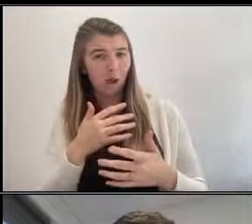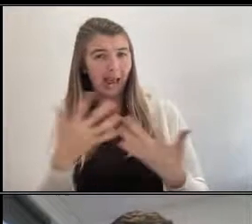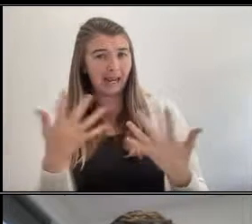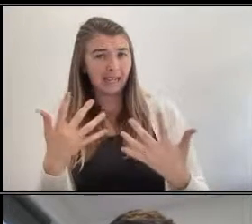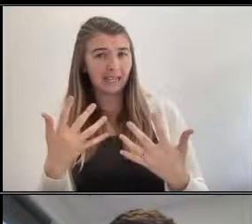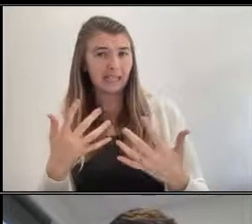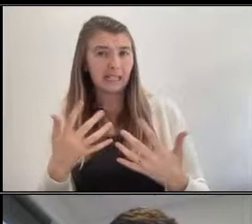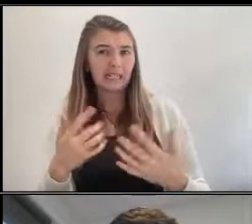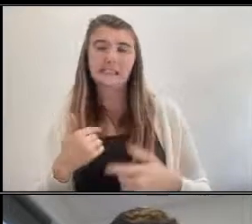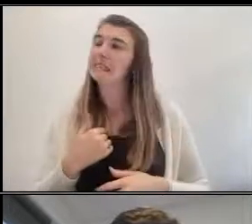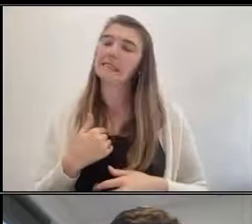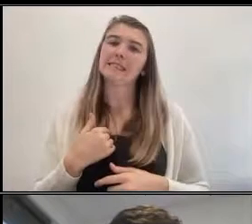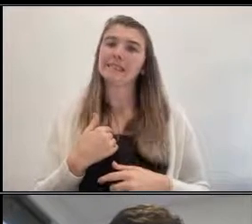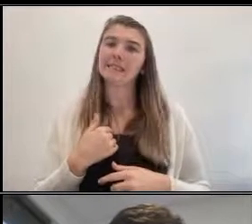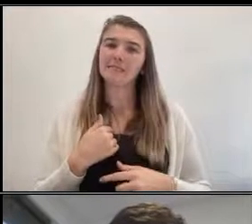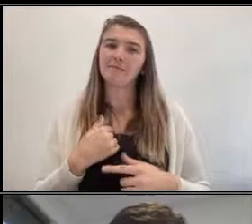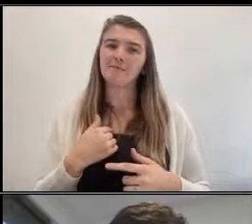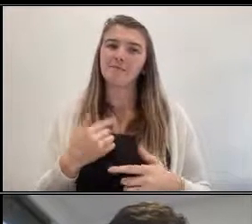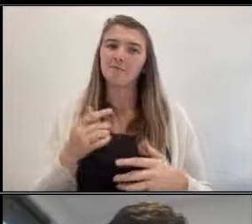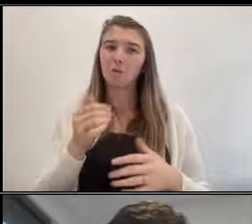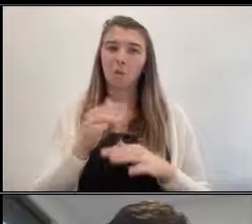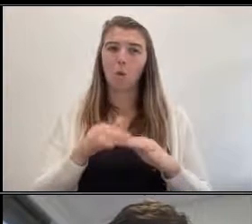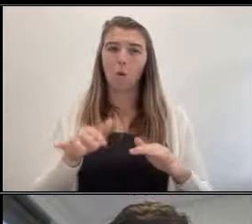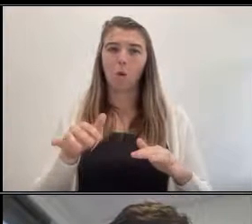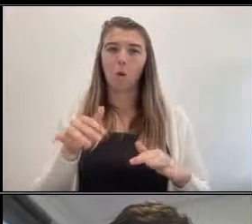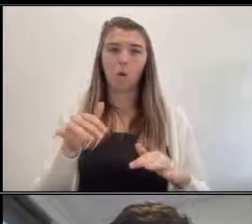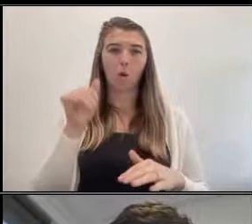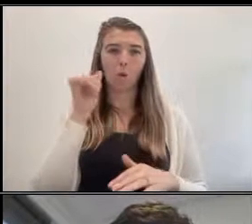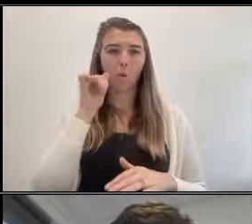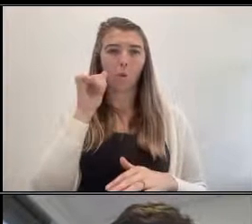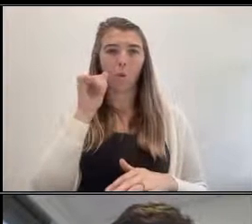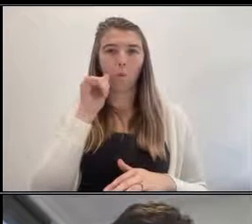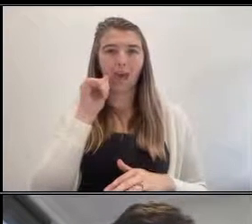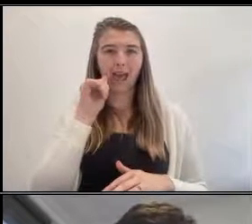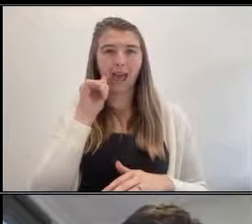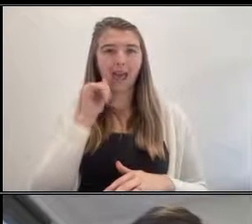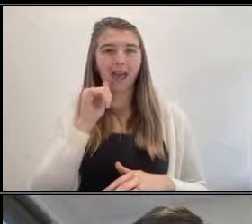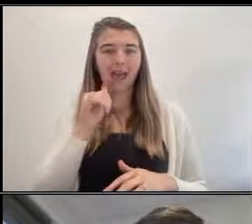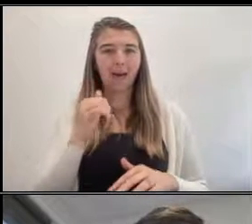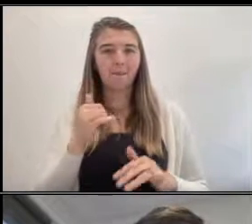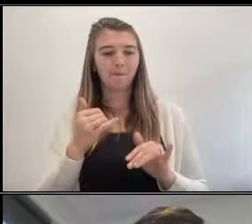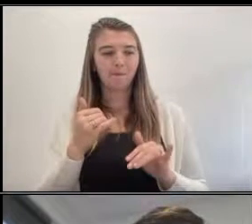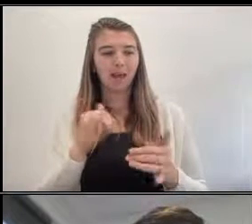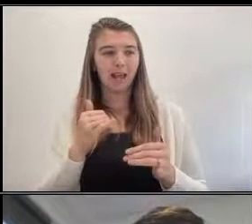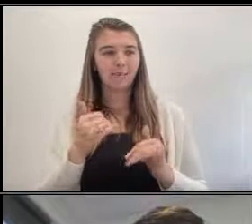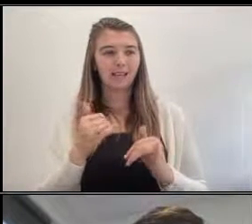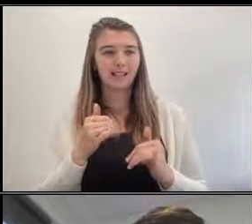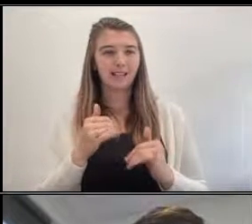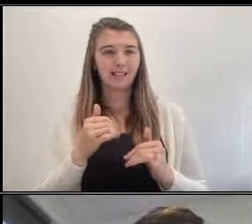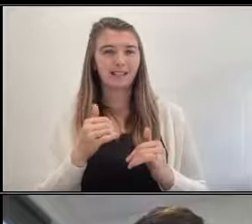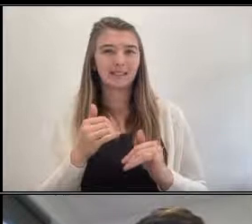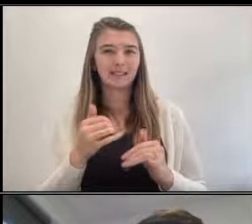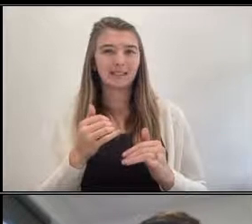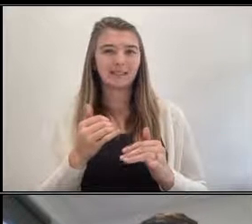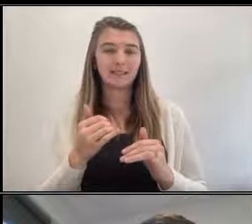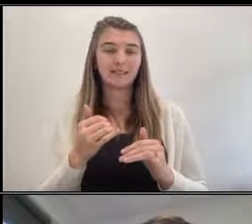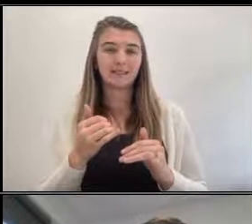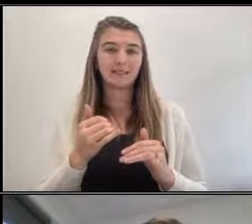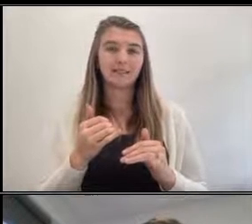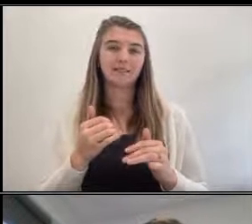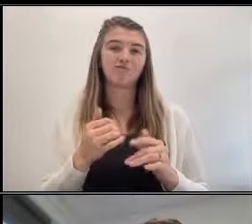I'm not aware that there's any kind of, I mean, aside from often it's the same groups that kind